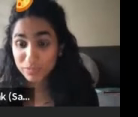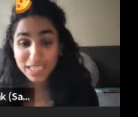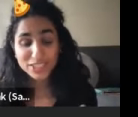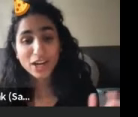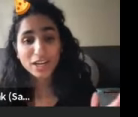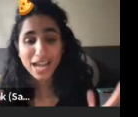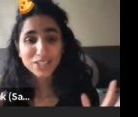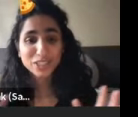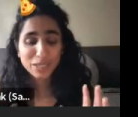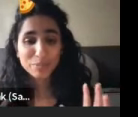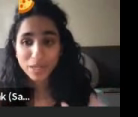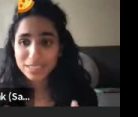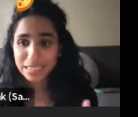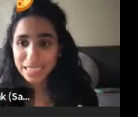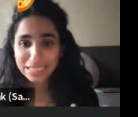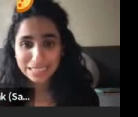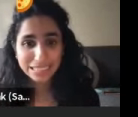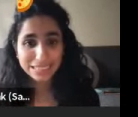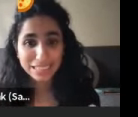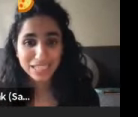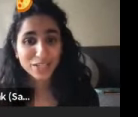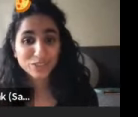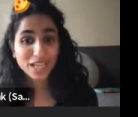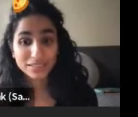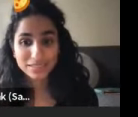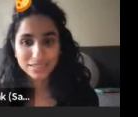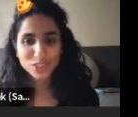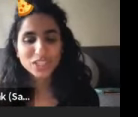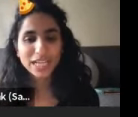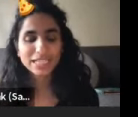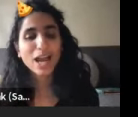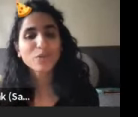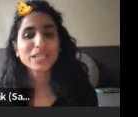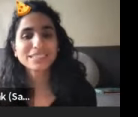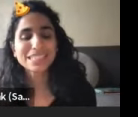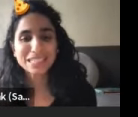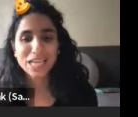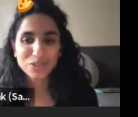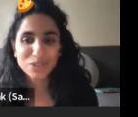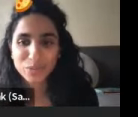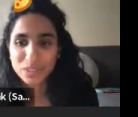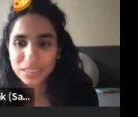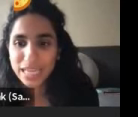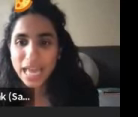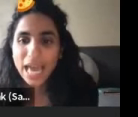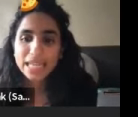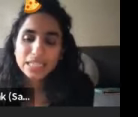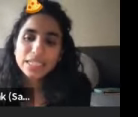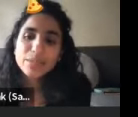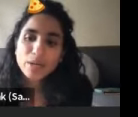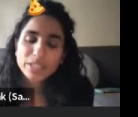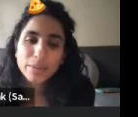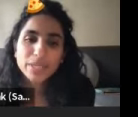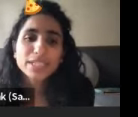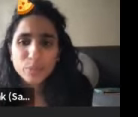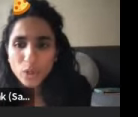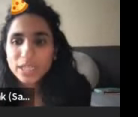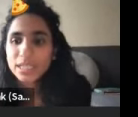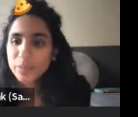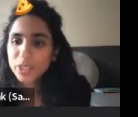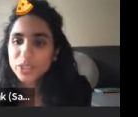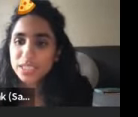So these are actually bustling cities inside of cells, just like how we see the outside world. And learning about them